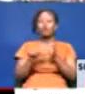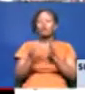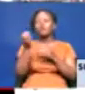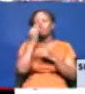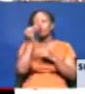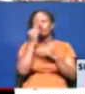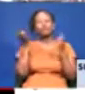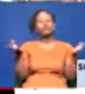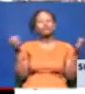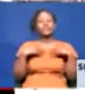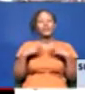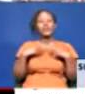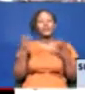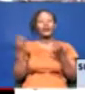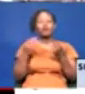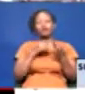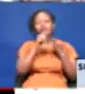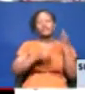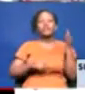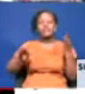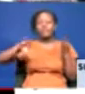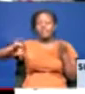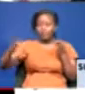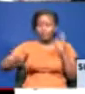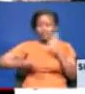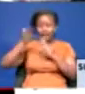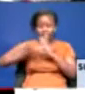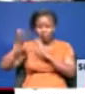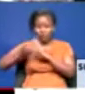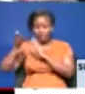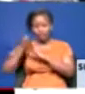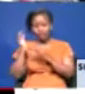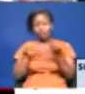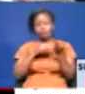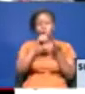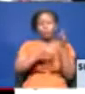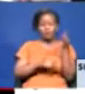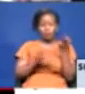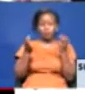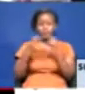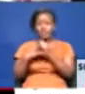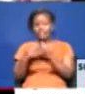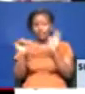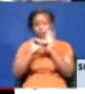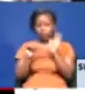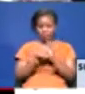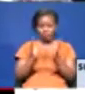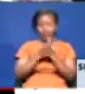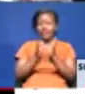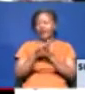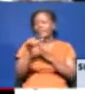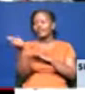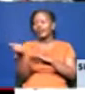Three counties are in emergency, 80 counties are in crisis, 12 counties are stressed,